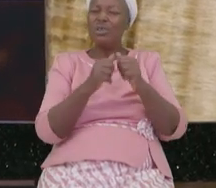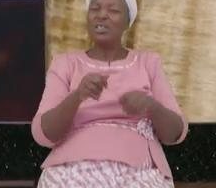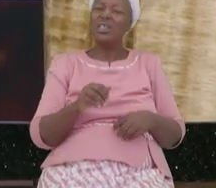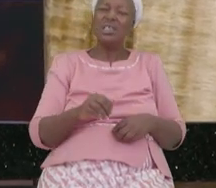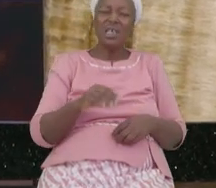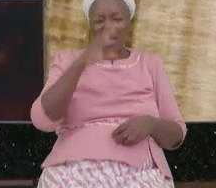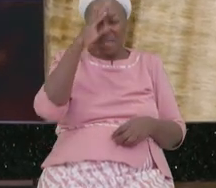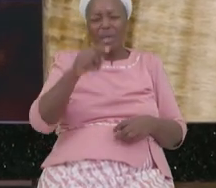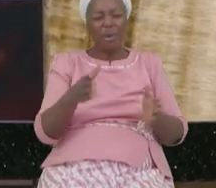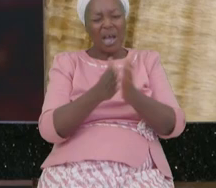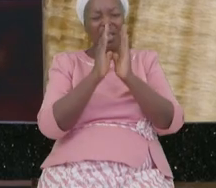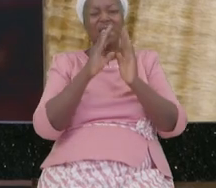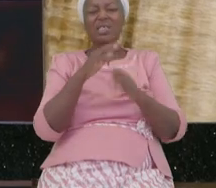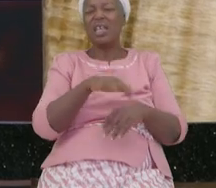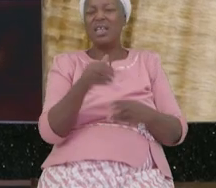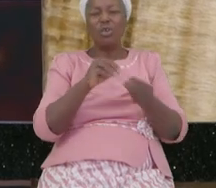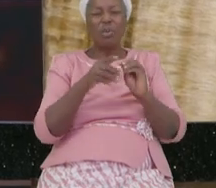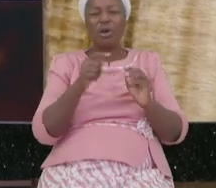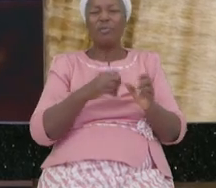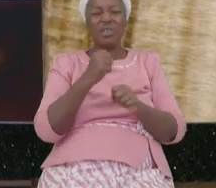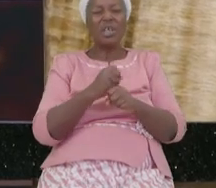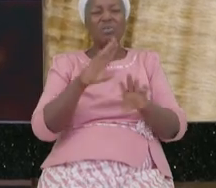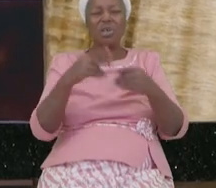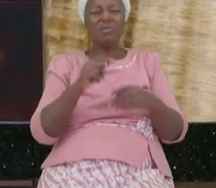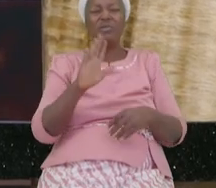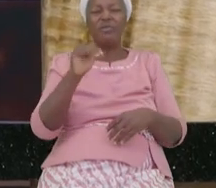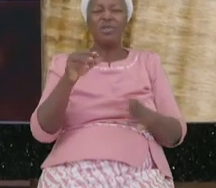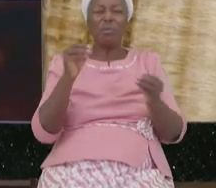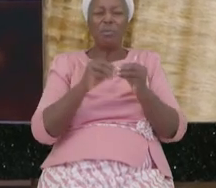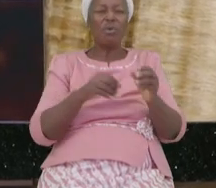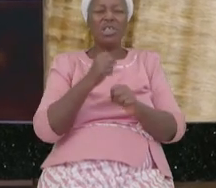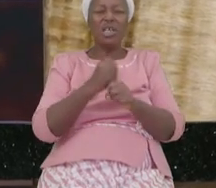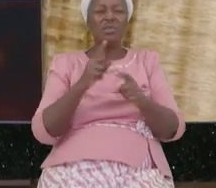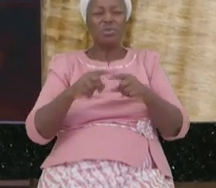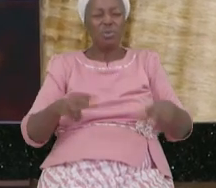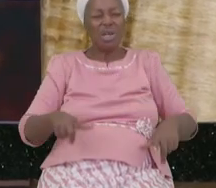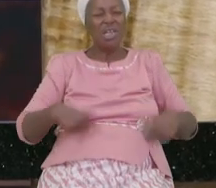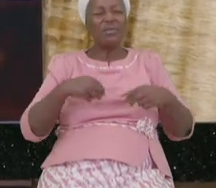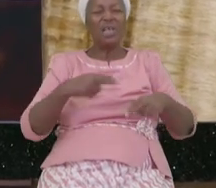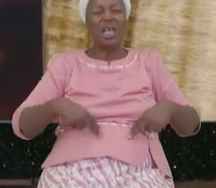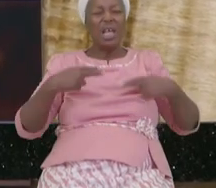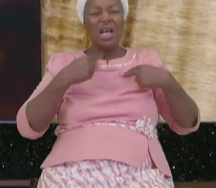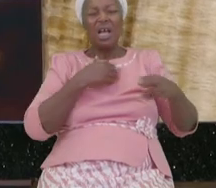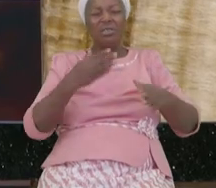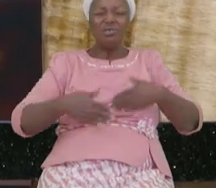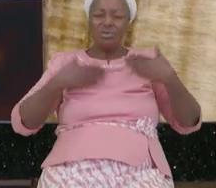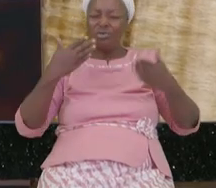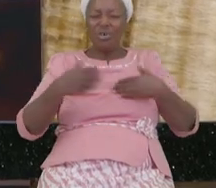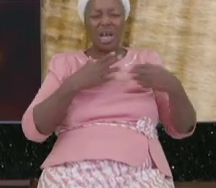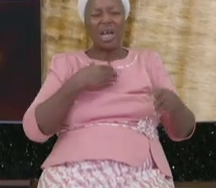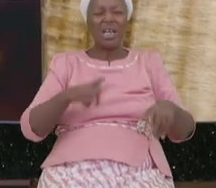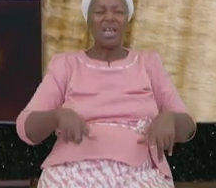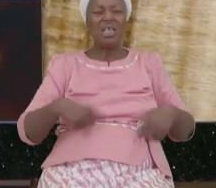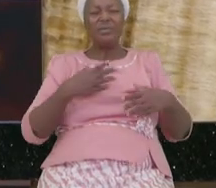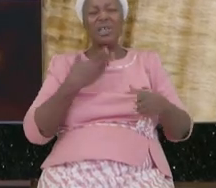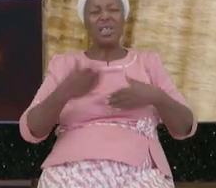you gave him 15 more years to live in health, to live in joy, to live in happiness,